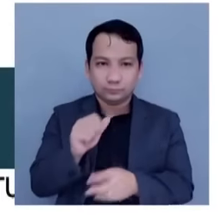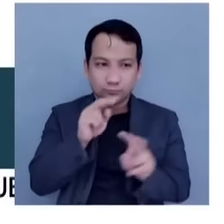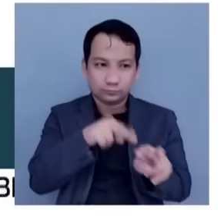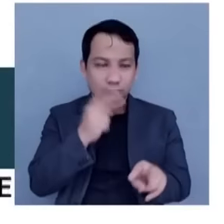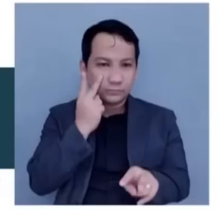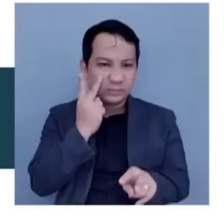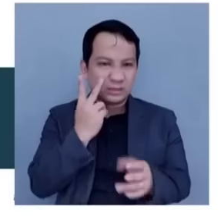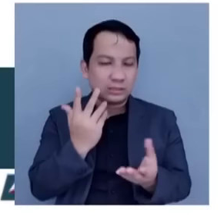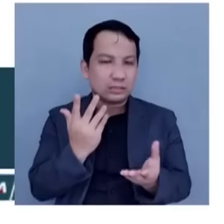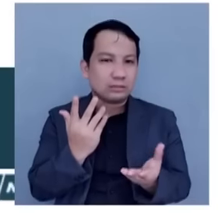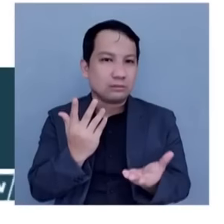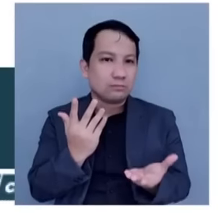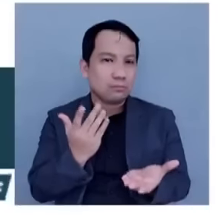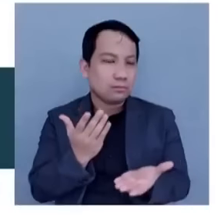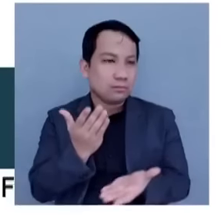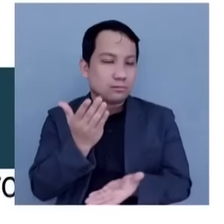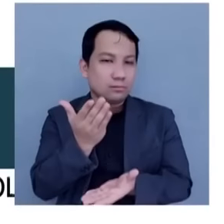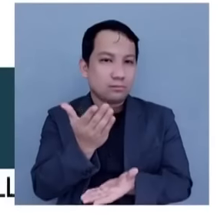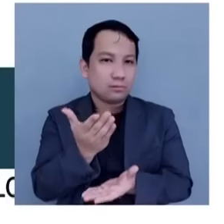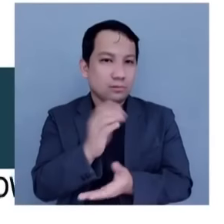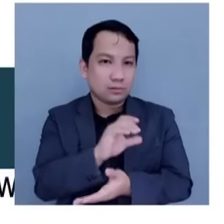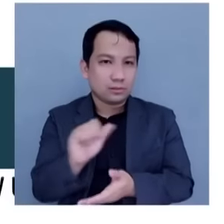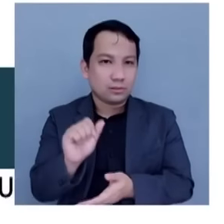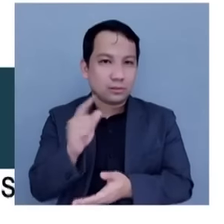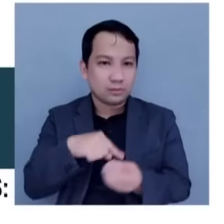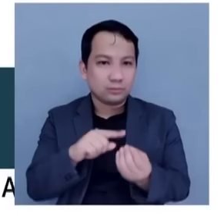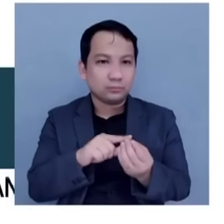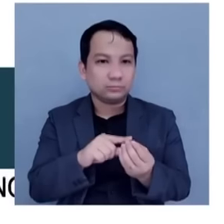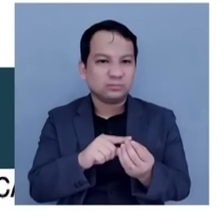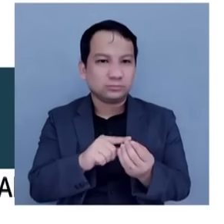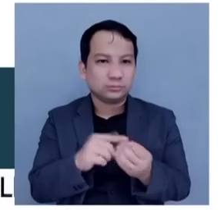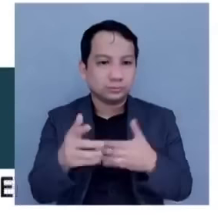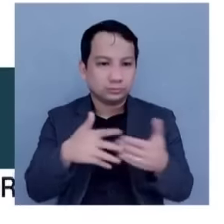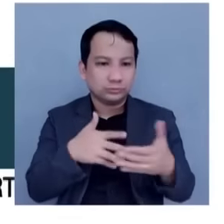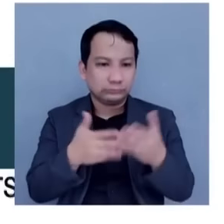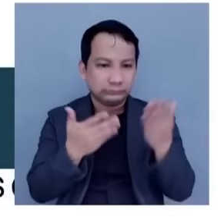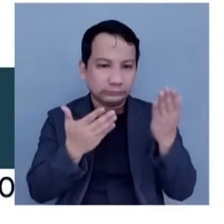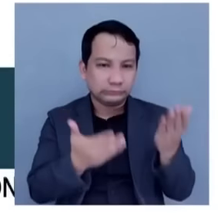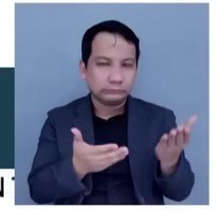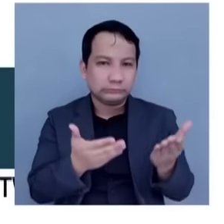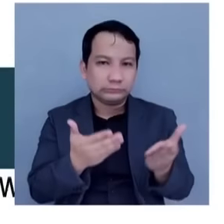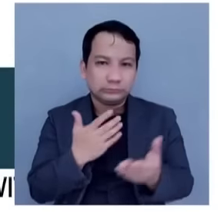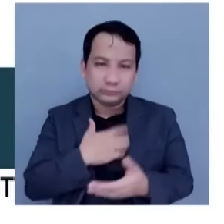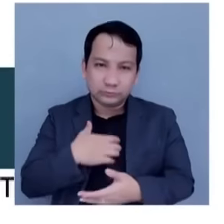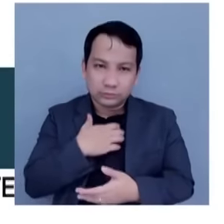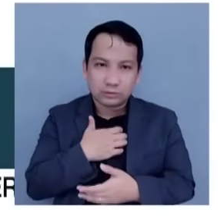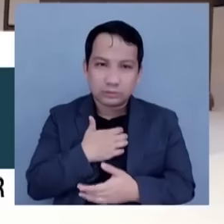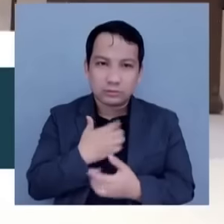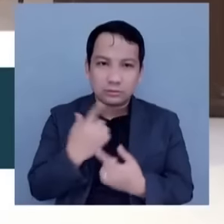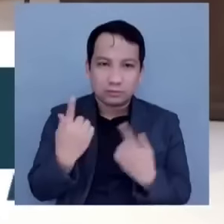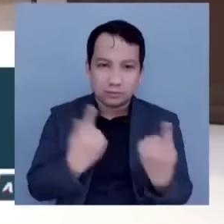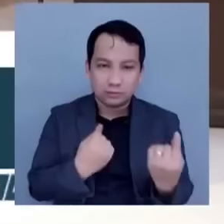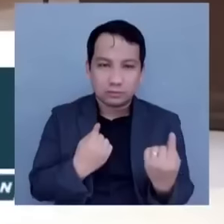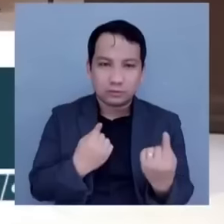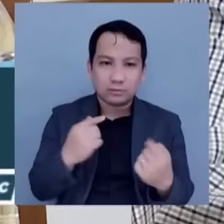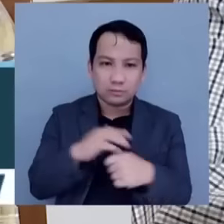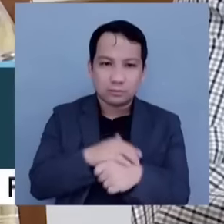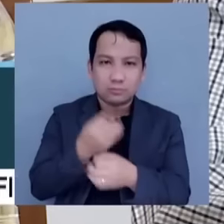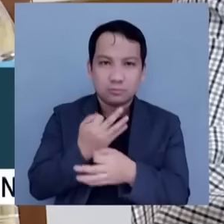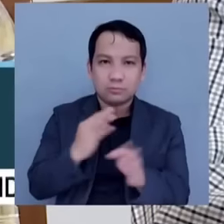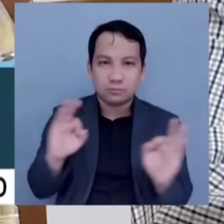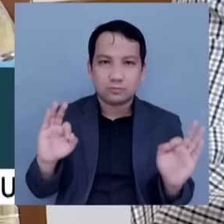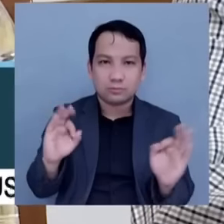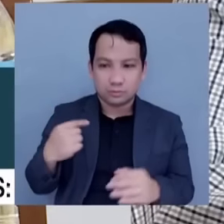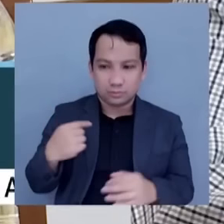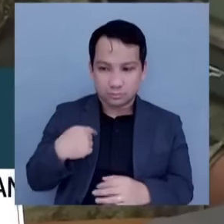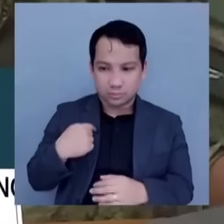no, through all of the propaganda, and saw that they are exercising their full freedom. We were the ones harassed by